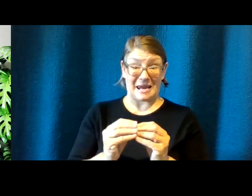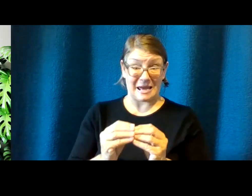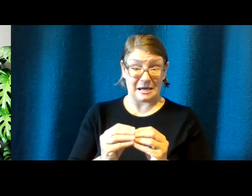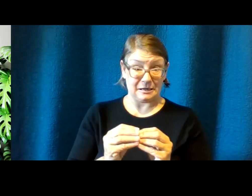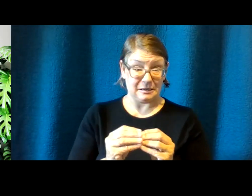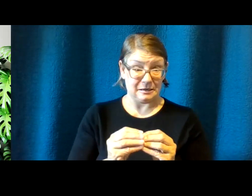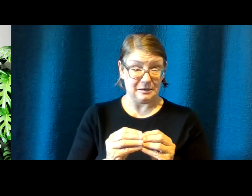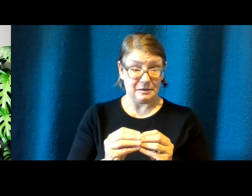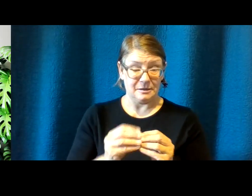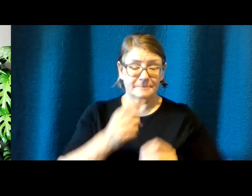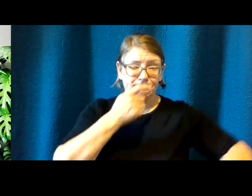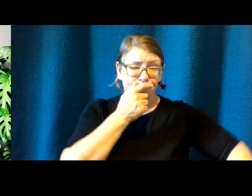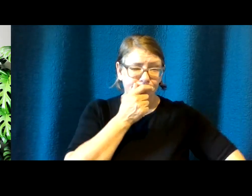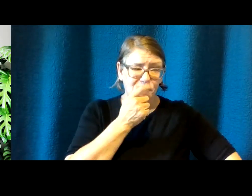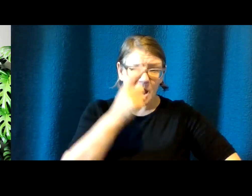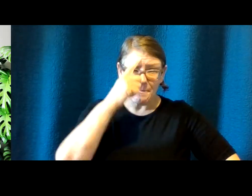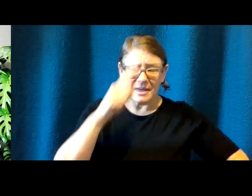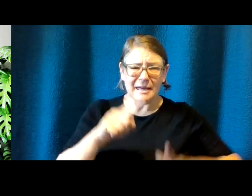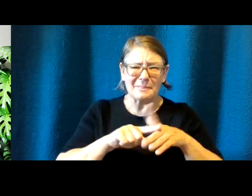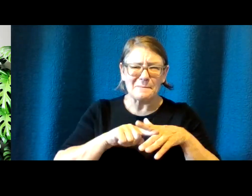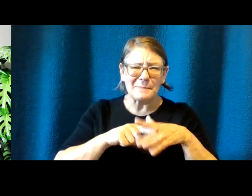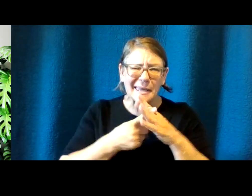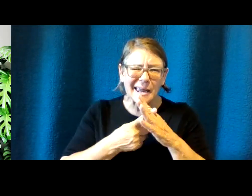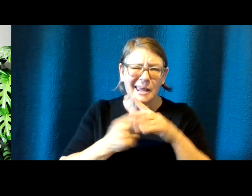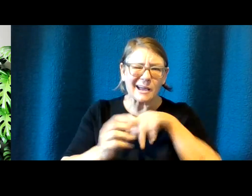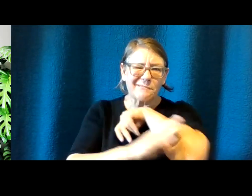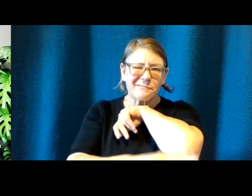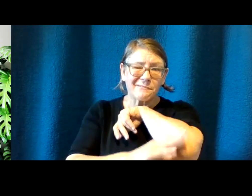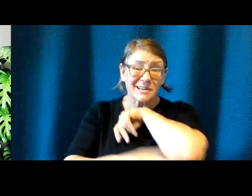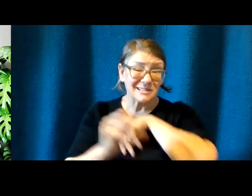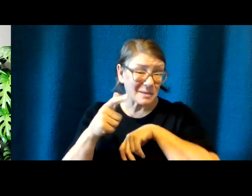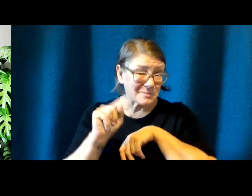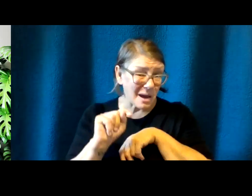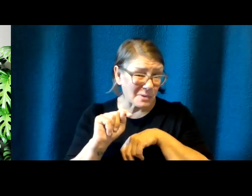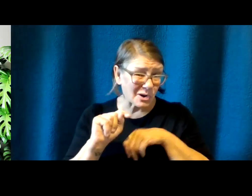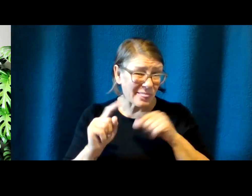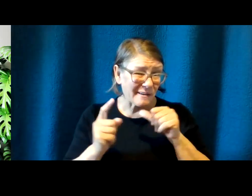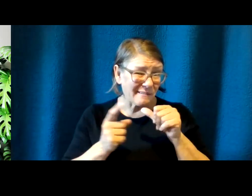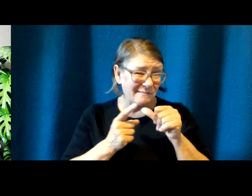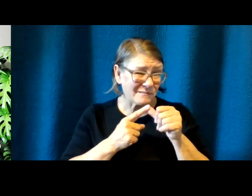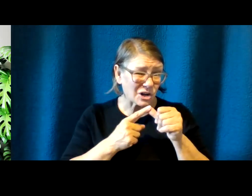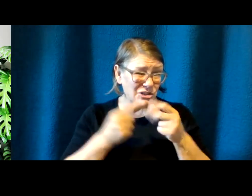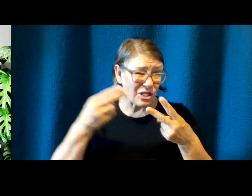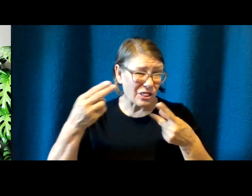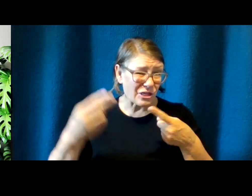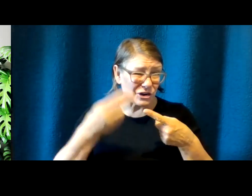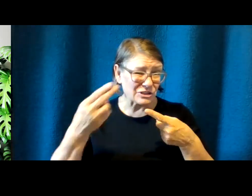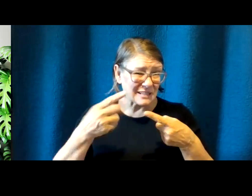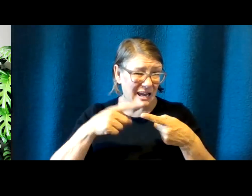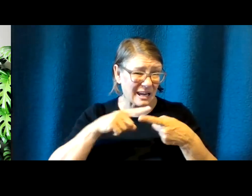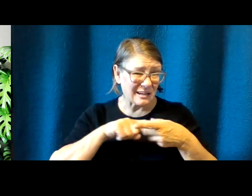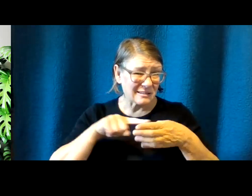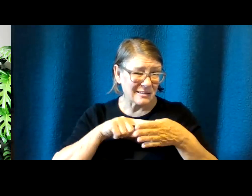So I'm thinking like the beginning of September, if that would work, maybe the first Thursday in September at